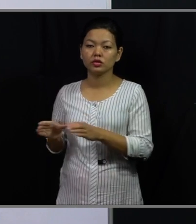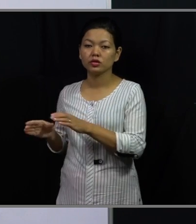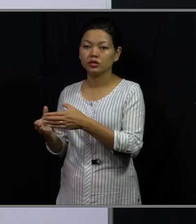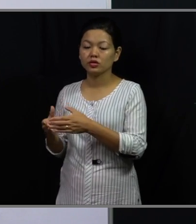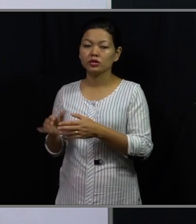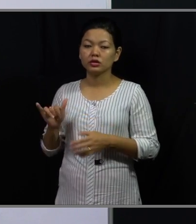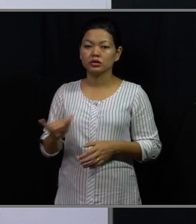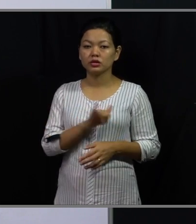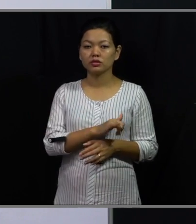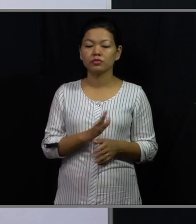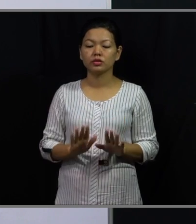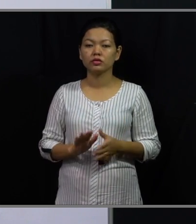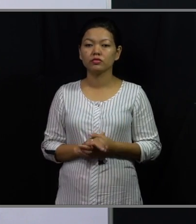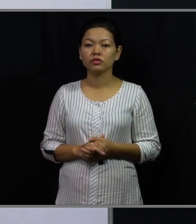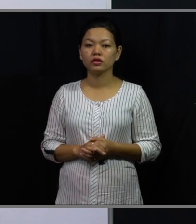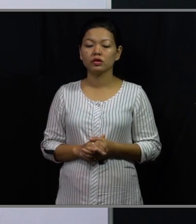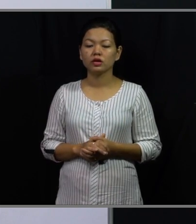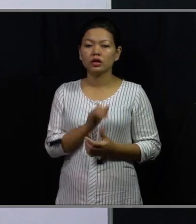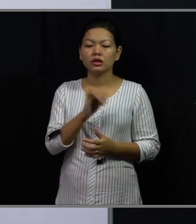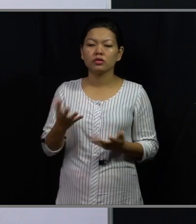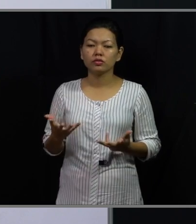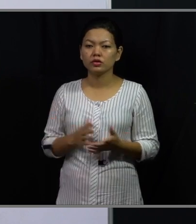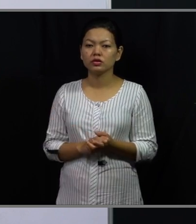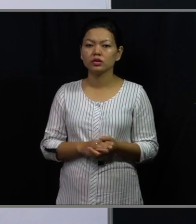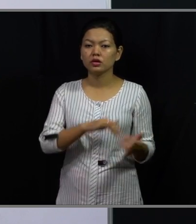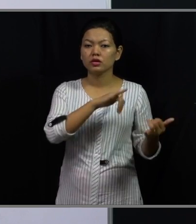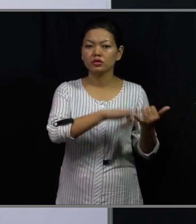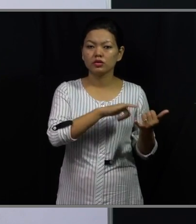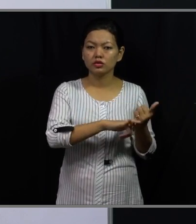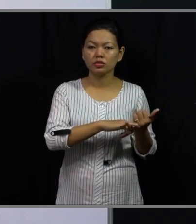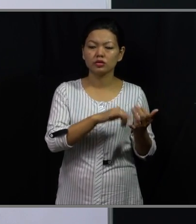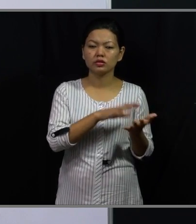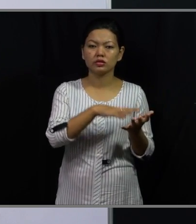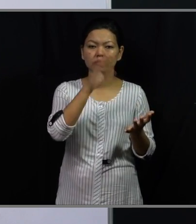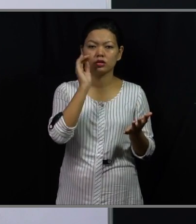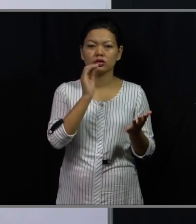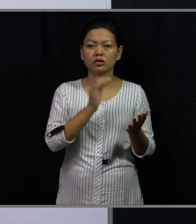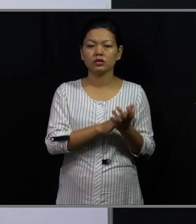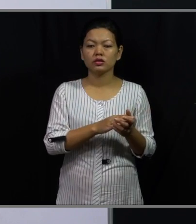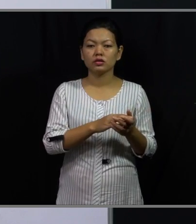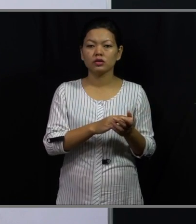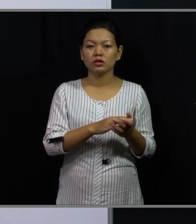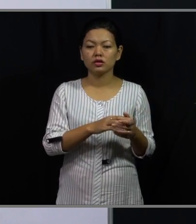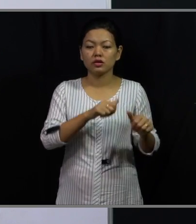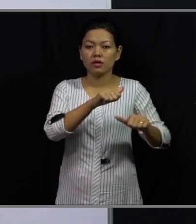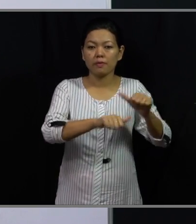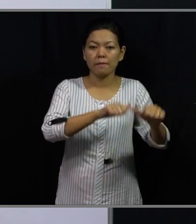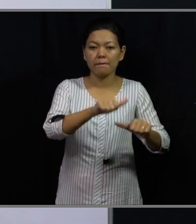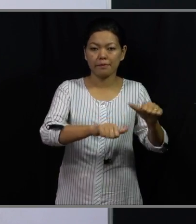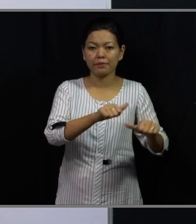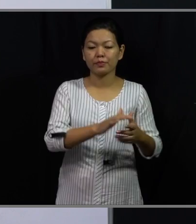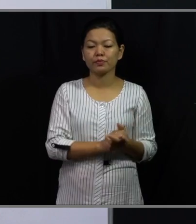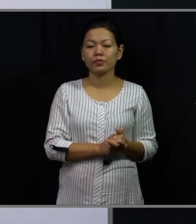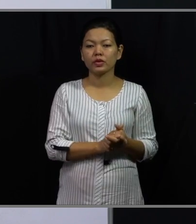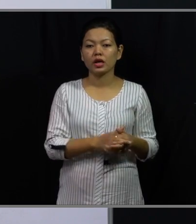okay. Now, here, sociology studies the process which enables which enables a